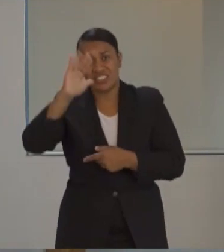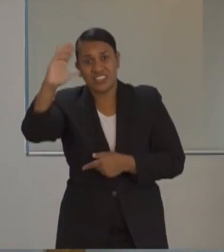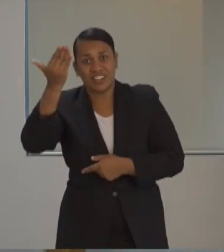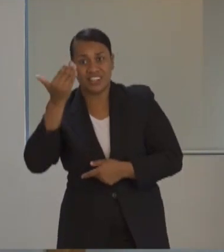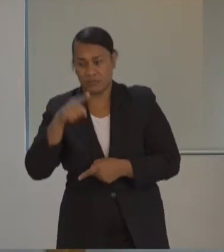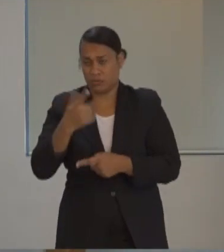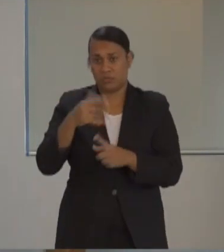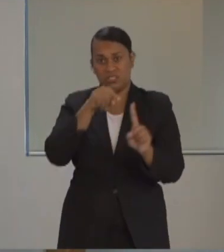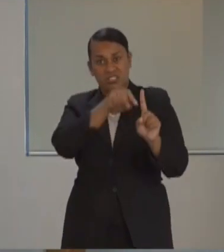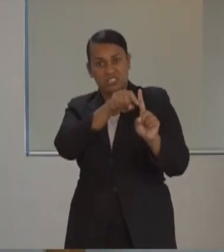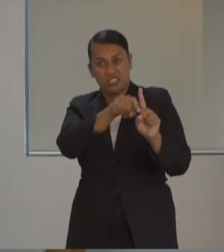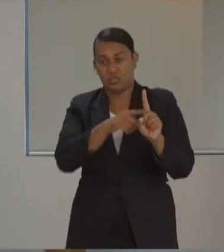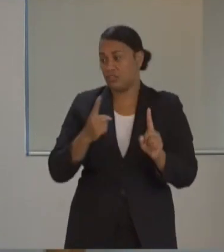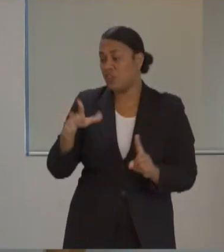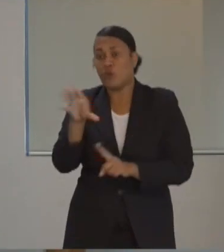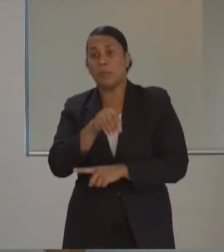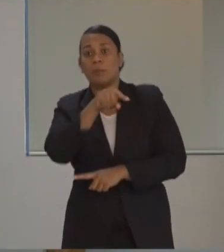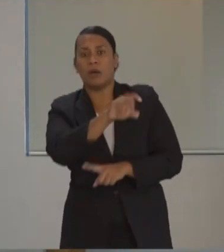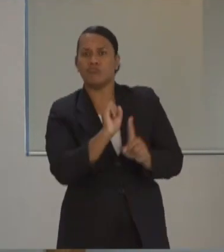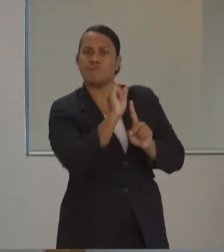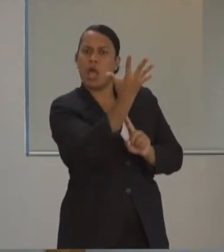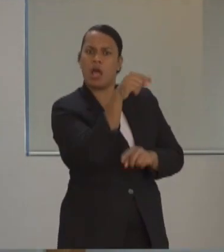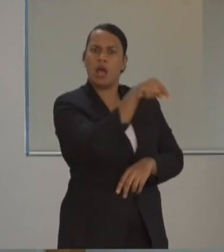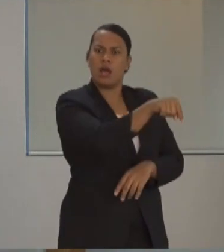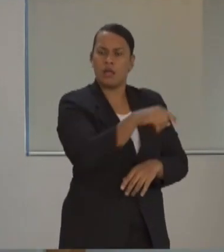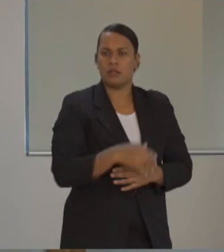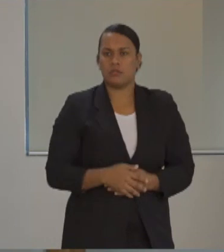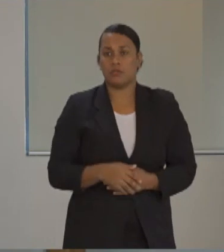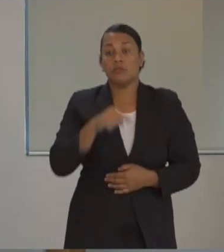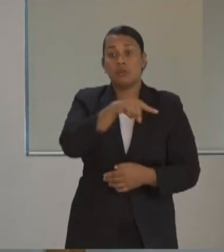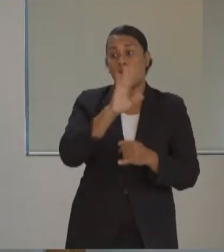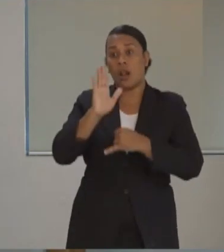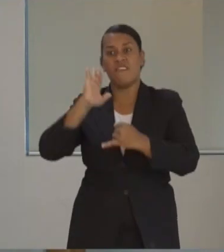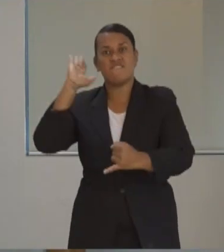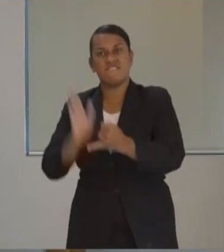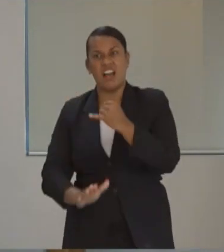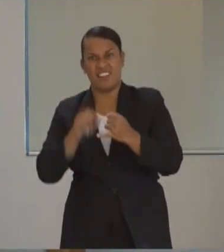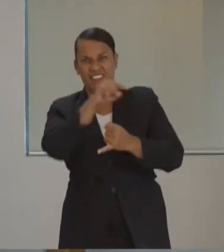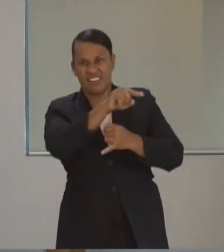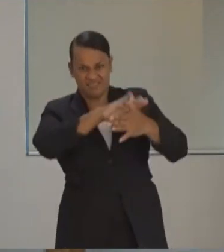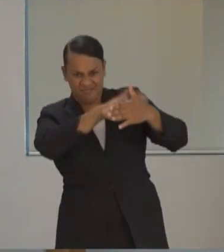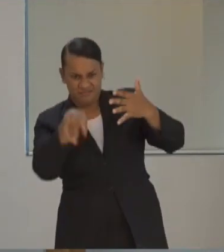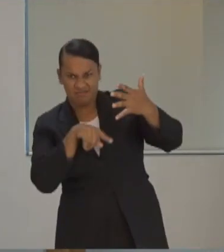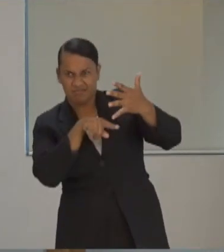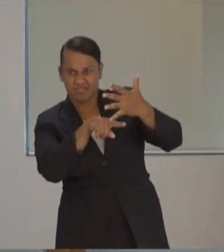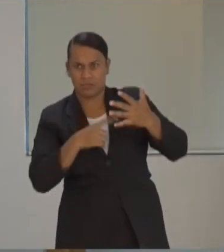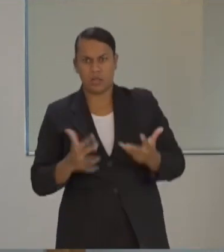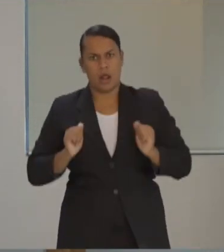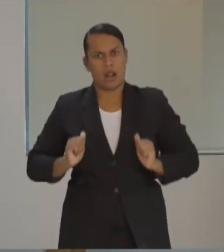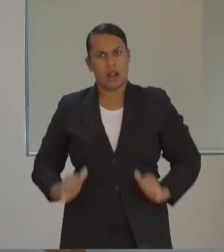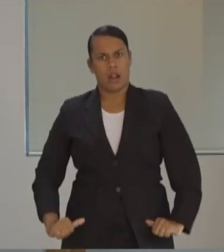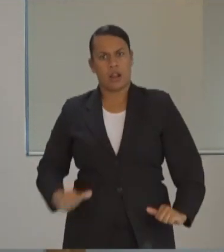came from someone in the final stage of recovery from coronavirus. This combined